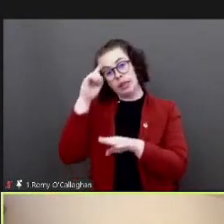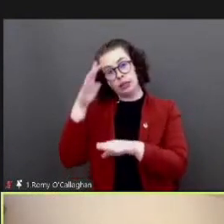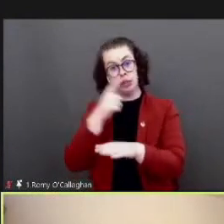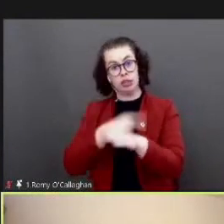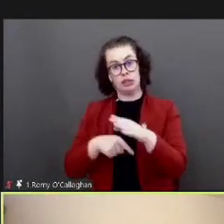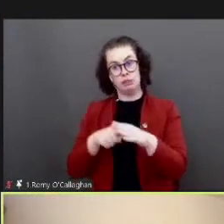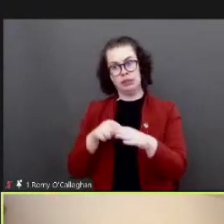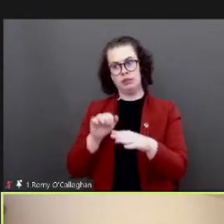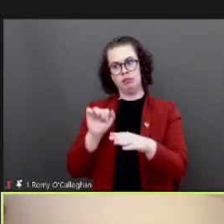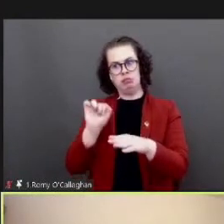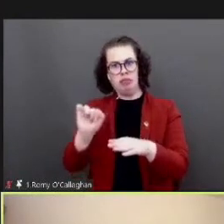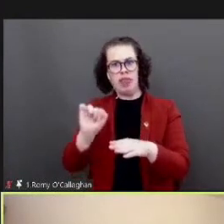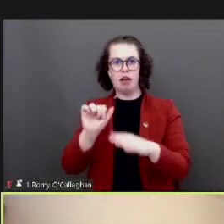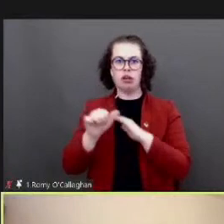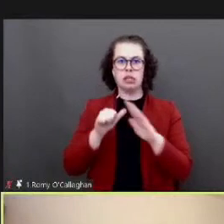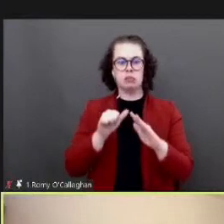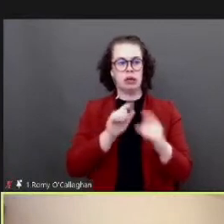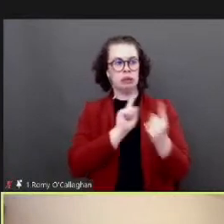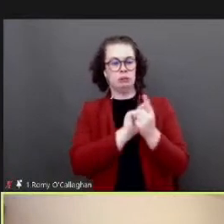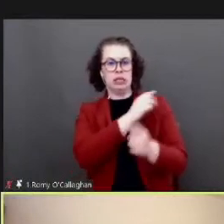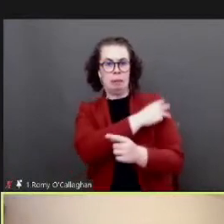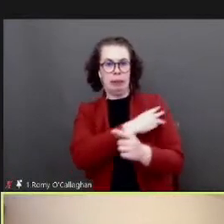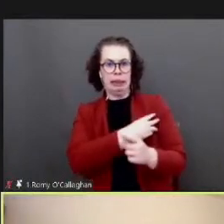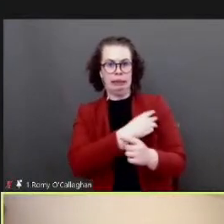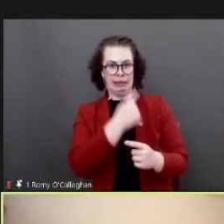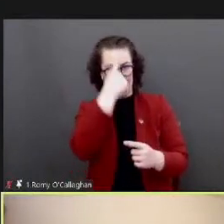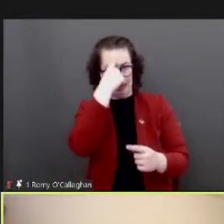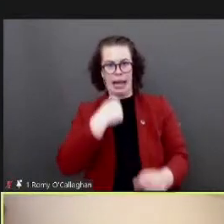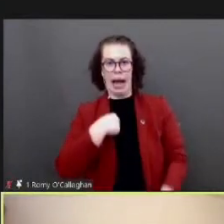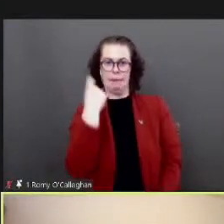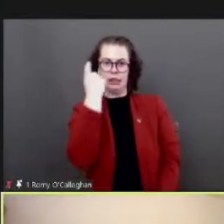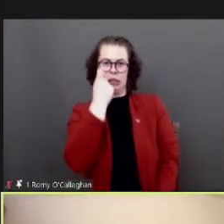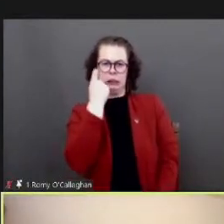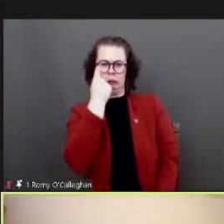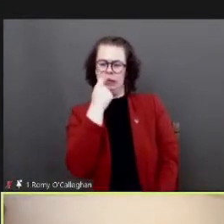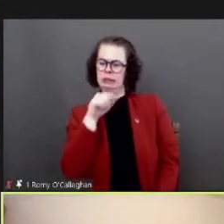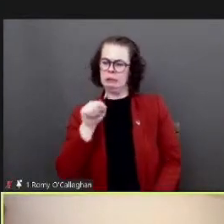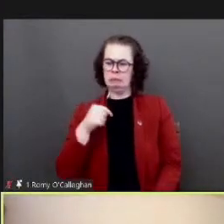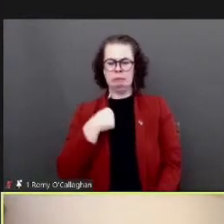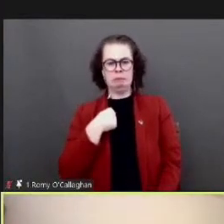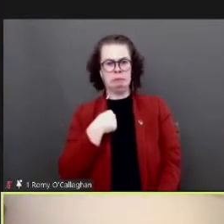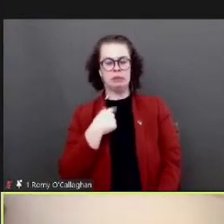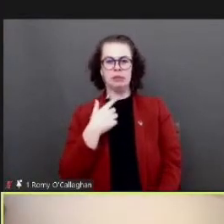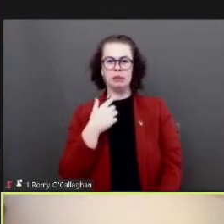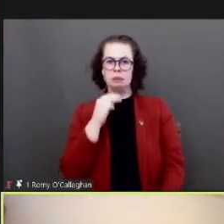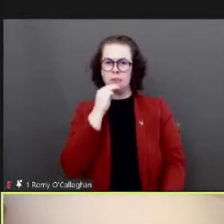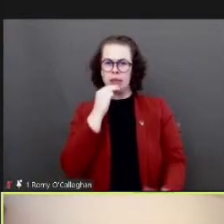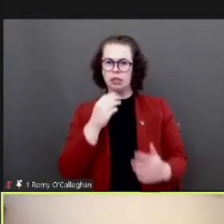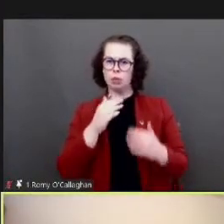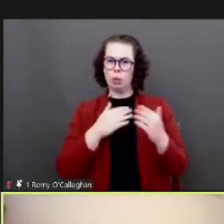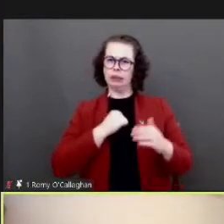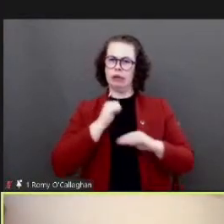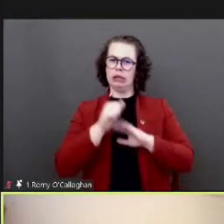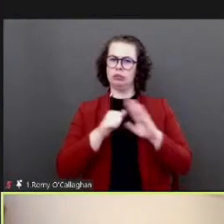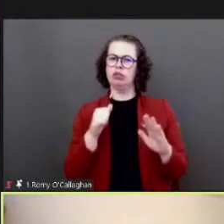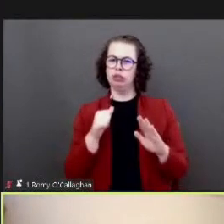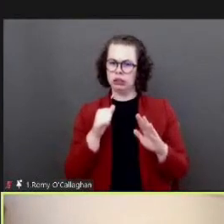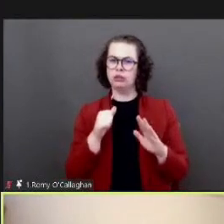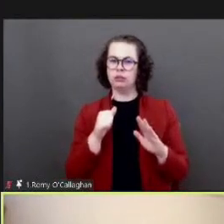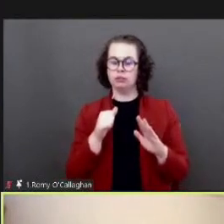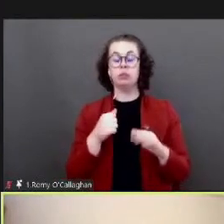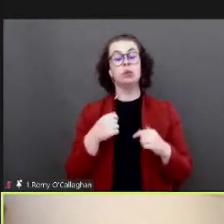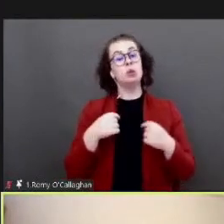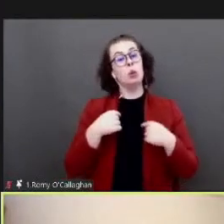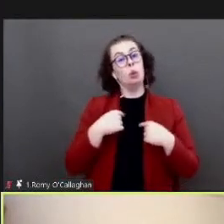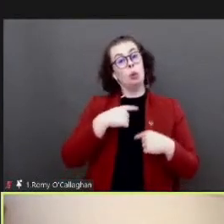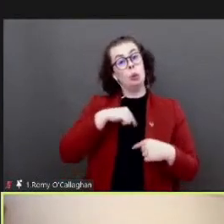disabilities encountering police officers as the suspects of crime. To do this, we looked at several published medicine